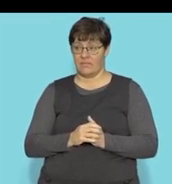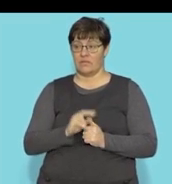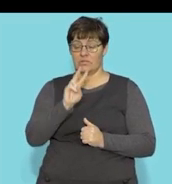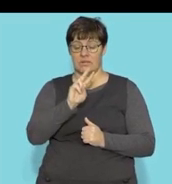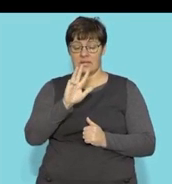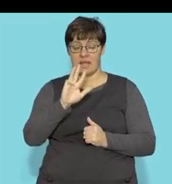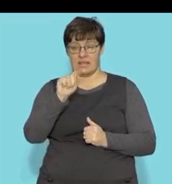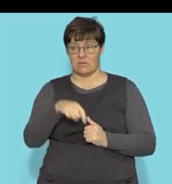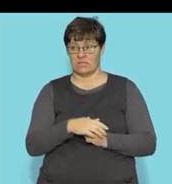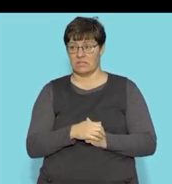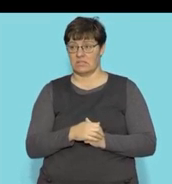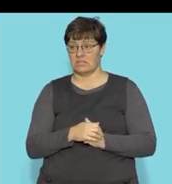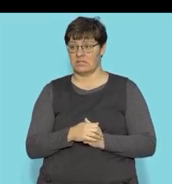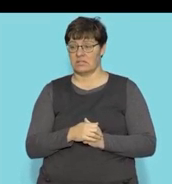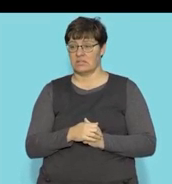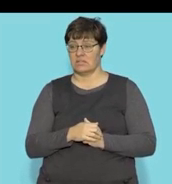So